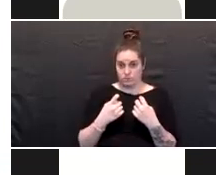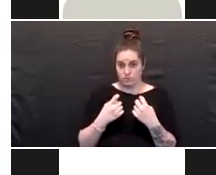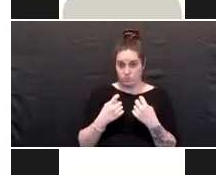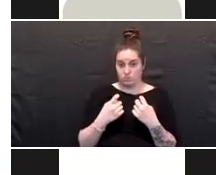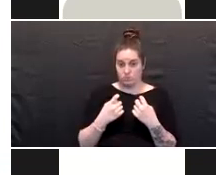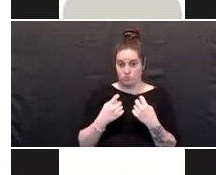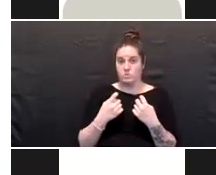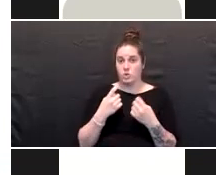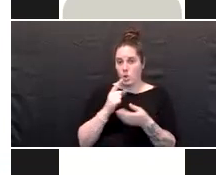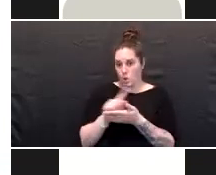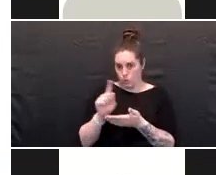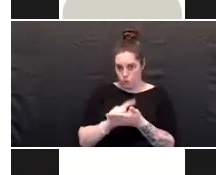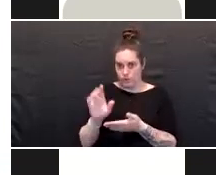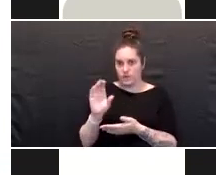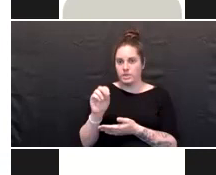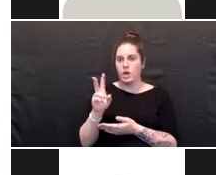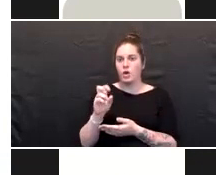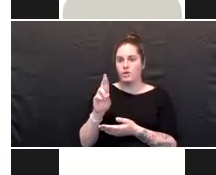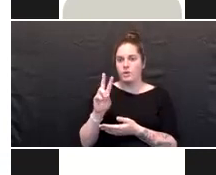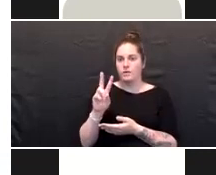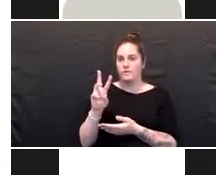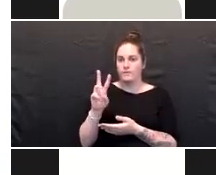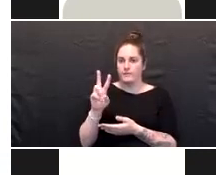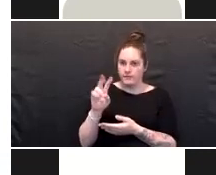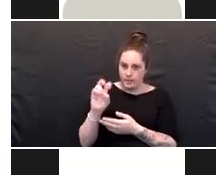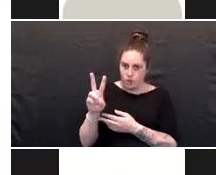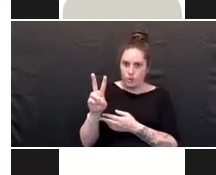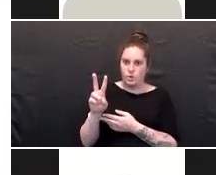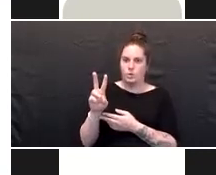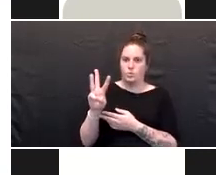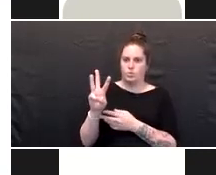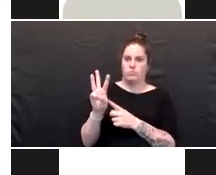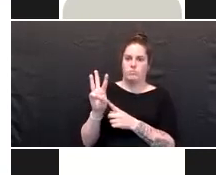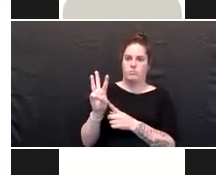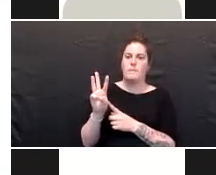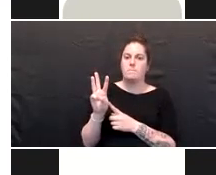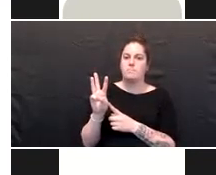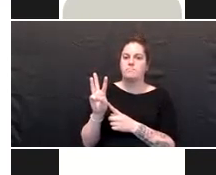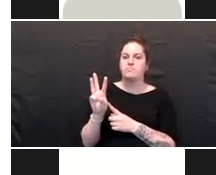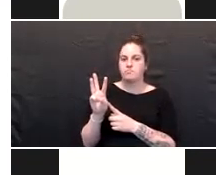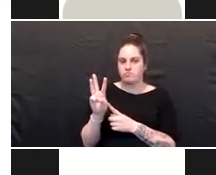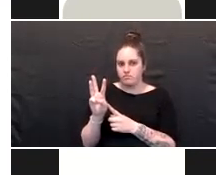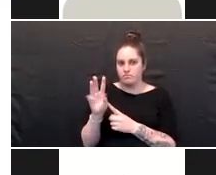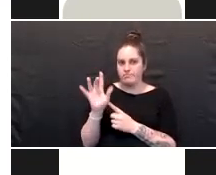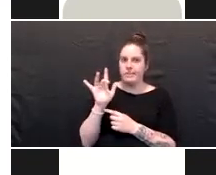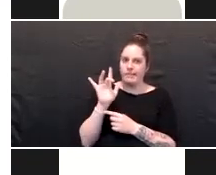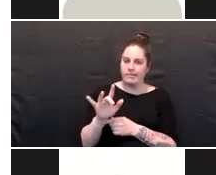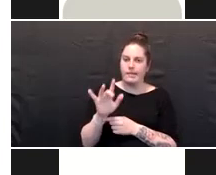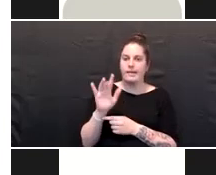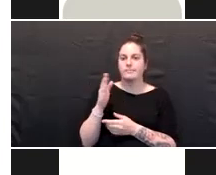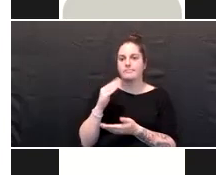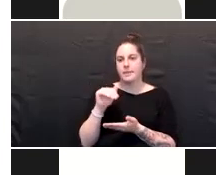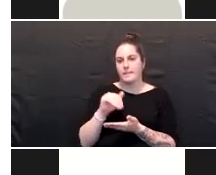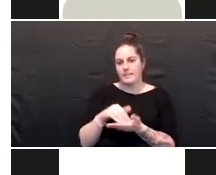weekly overview. When I'm in the exam midterm overview, I just clicked on this